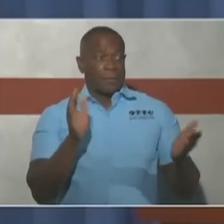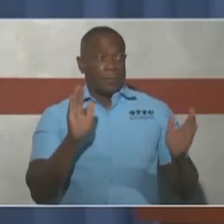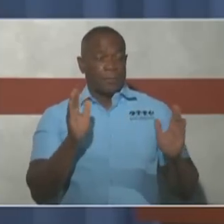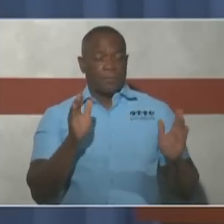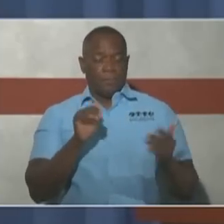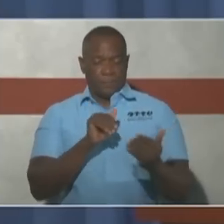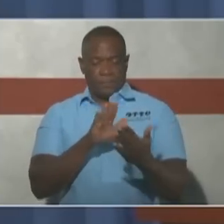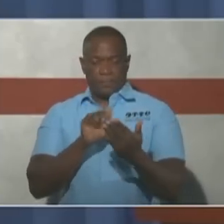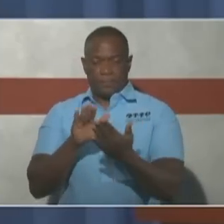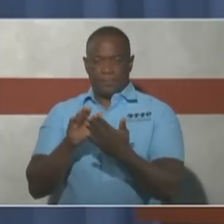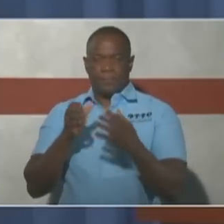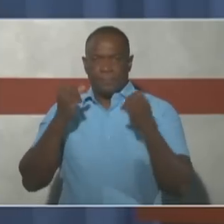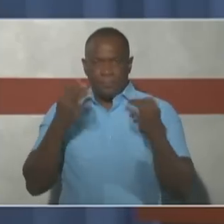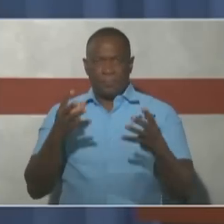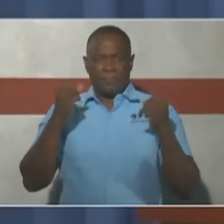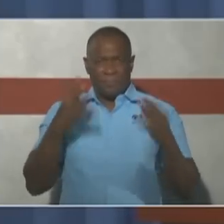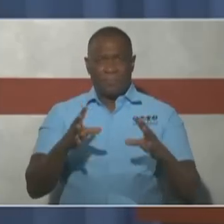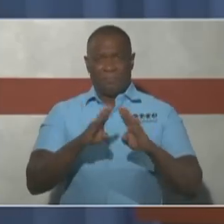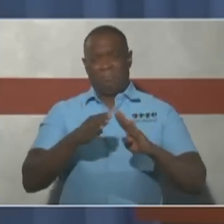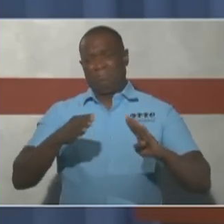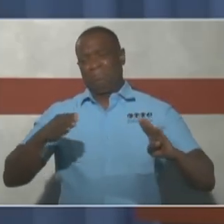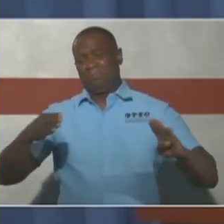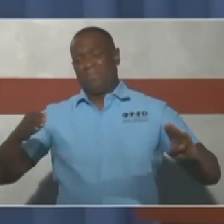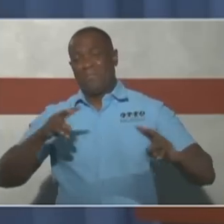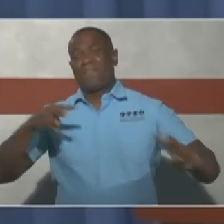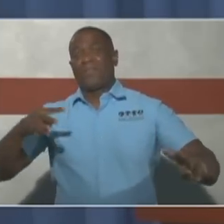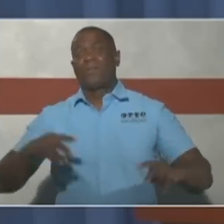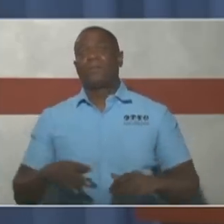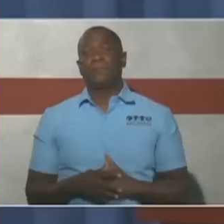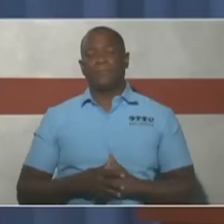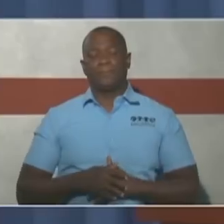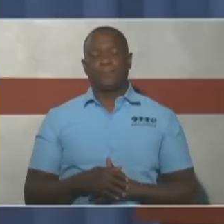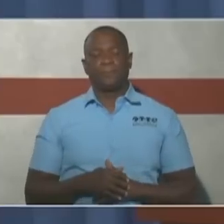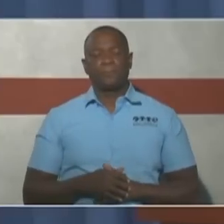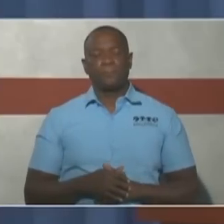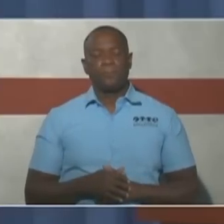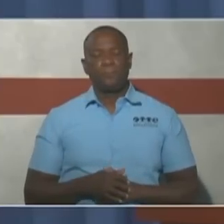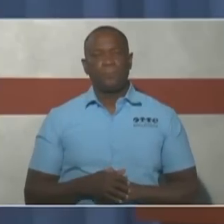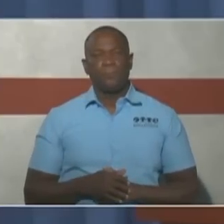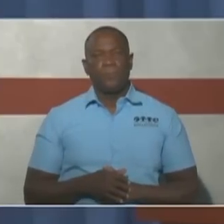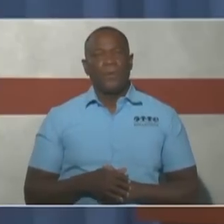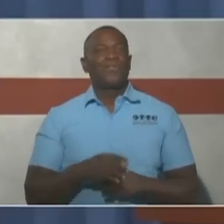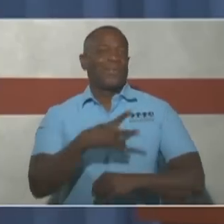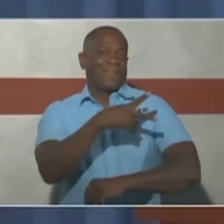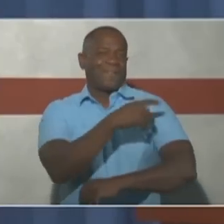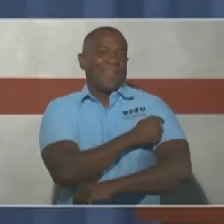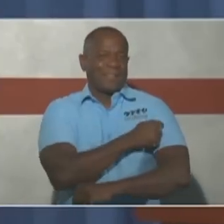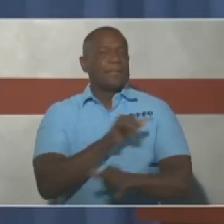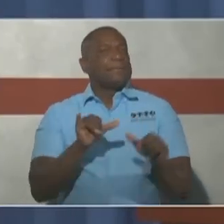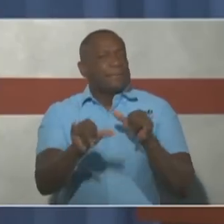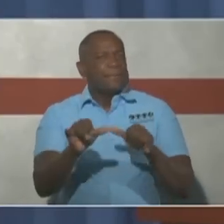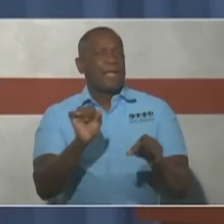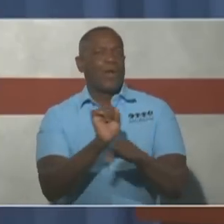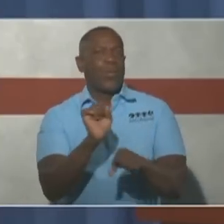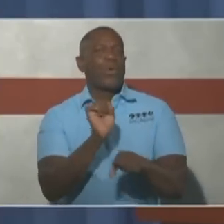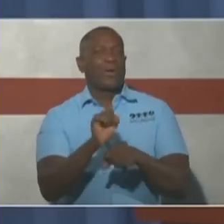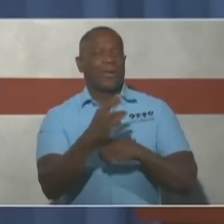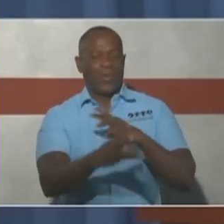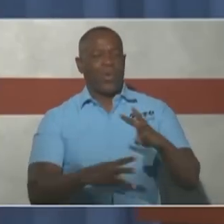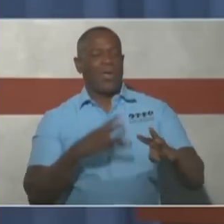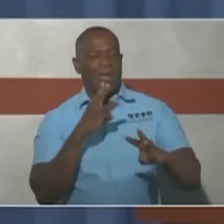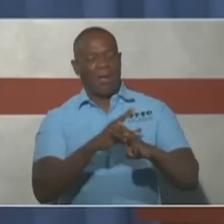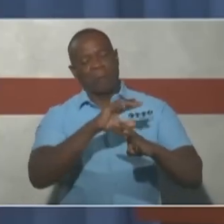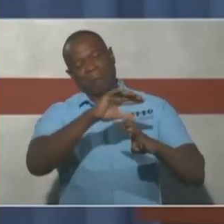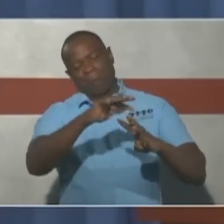against a backdrop of a whole bunch of variants, very different from the original one